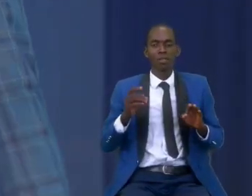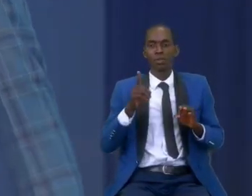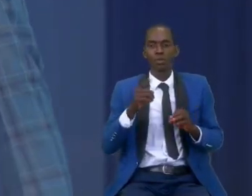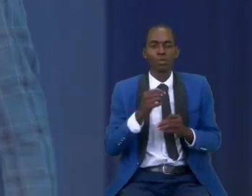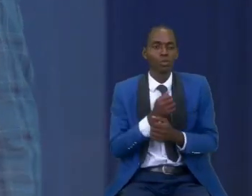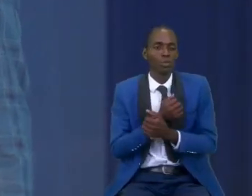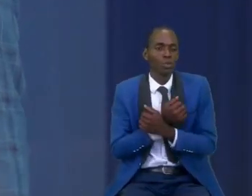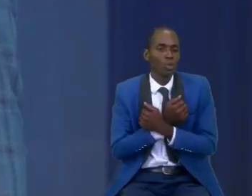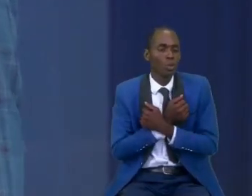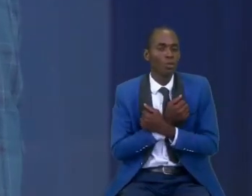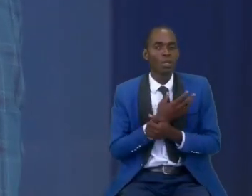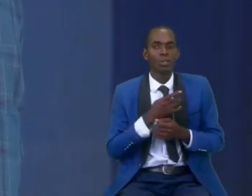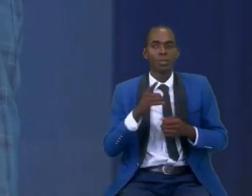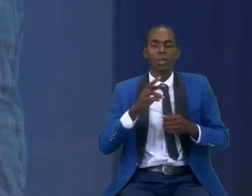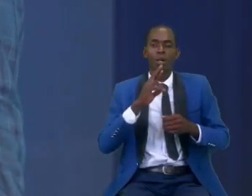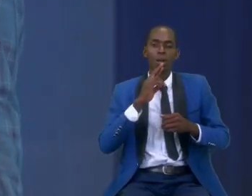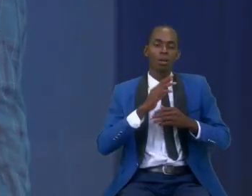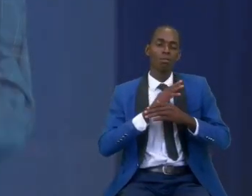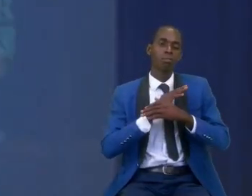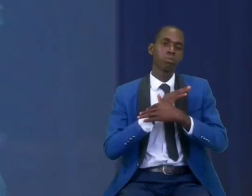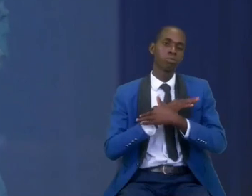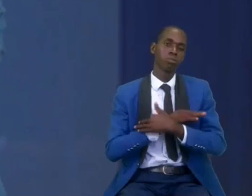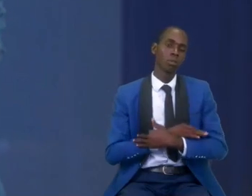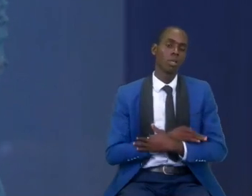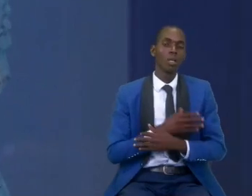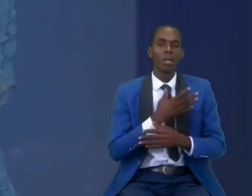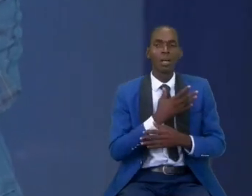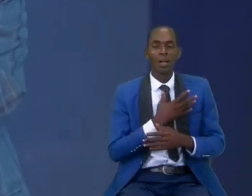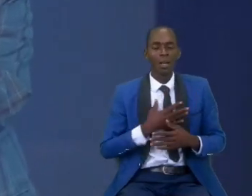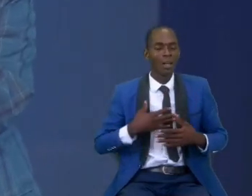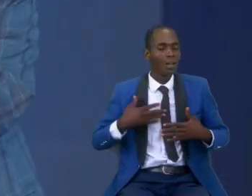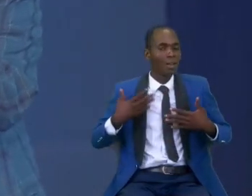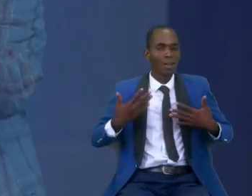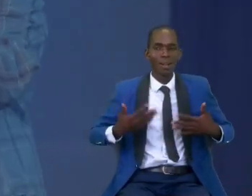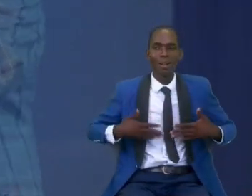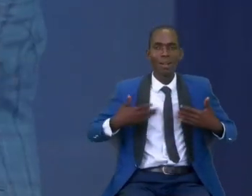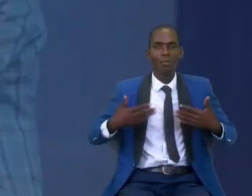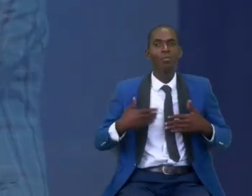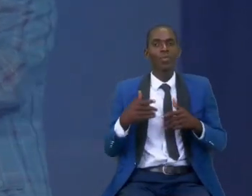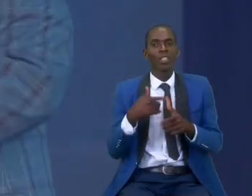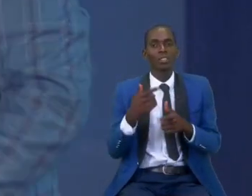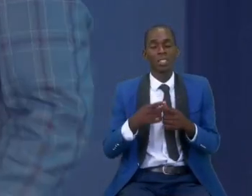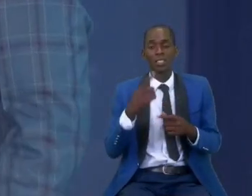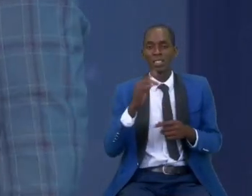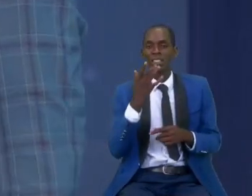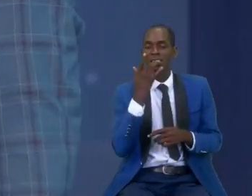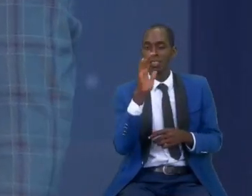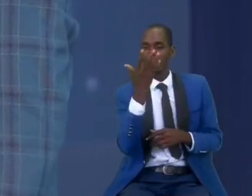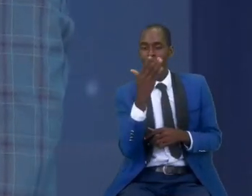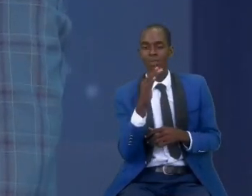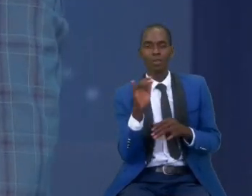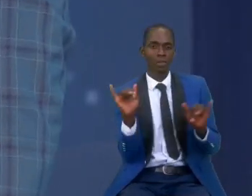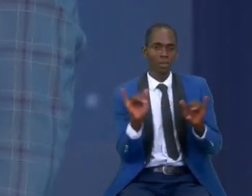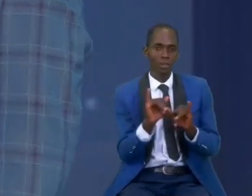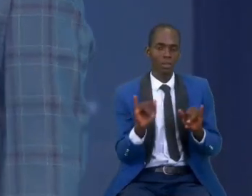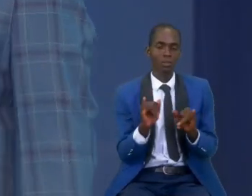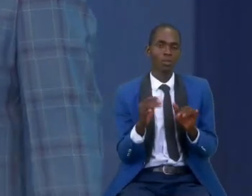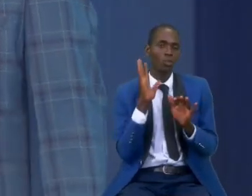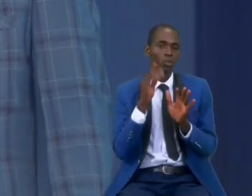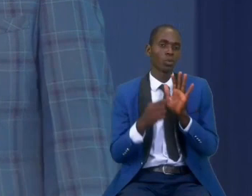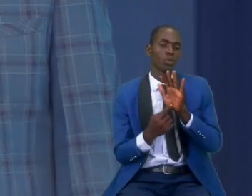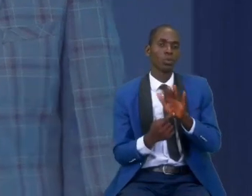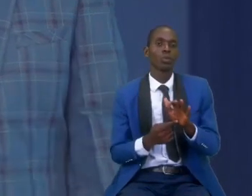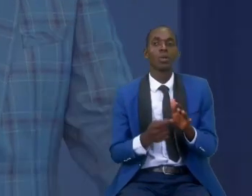the one in the mirror will also have the same action. What I'm saying is, if you go through life frowning, all